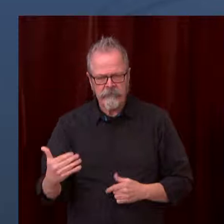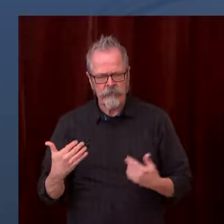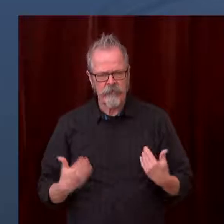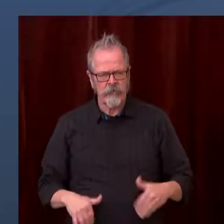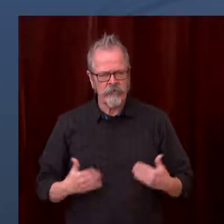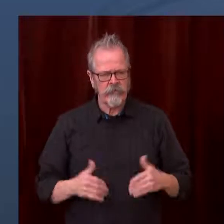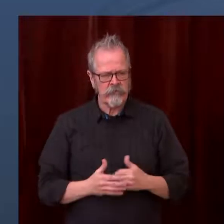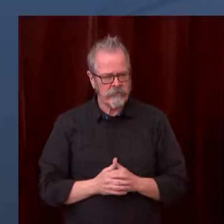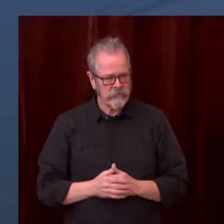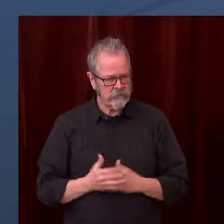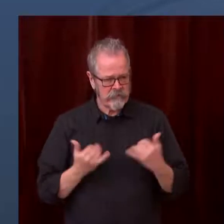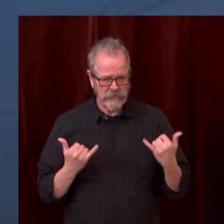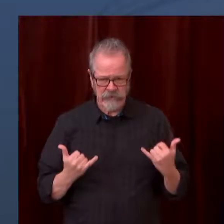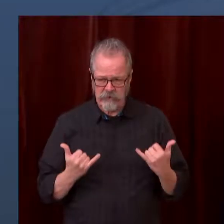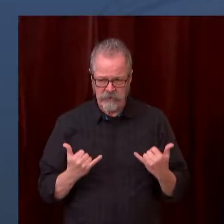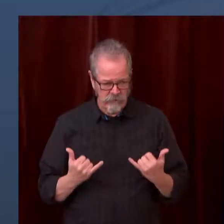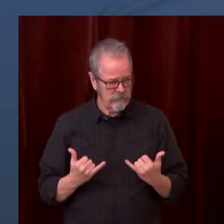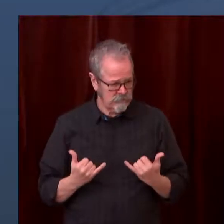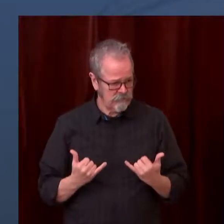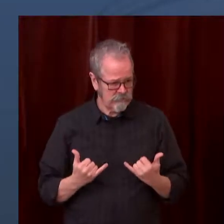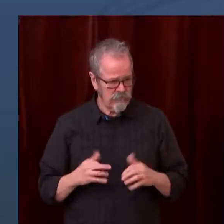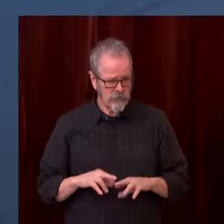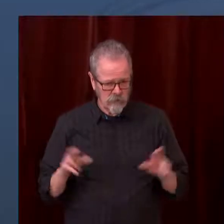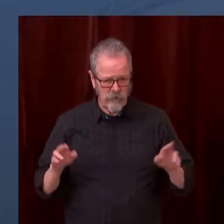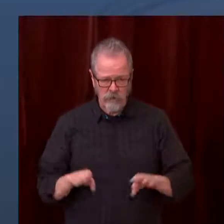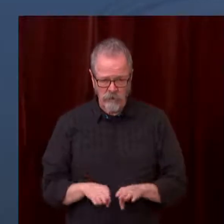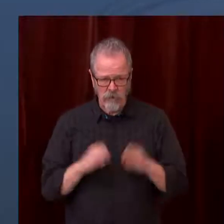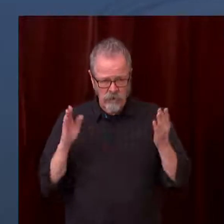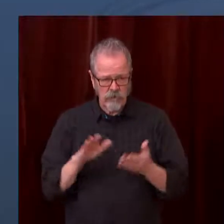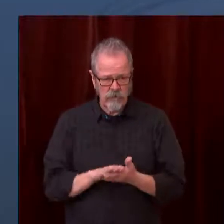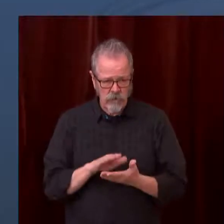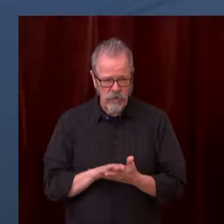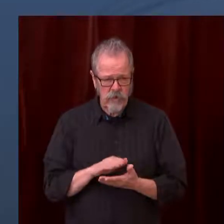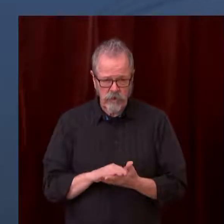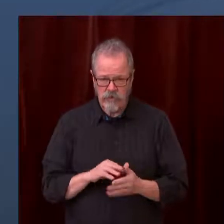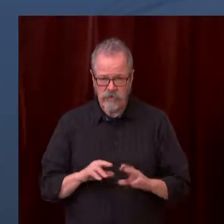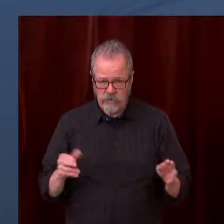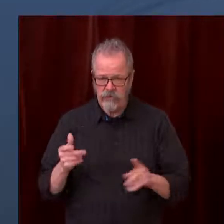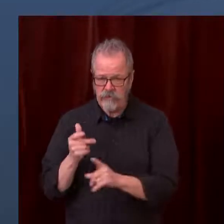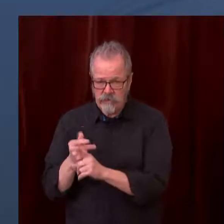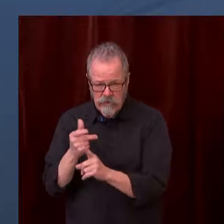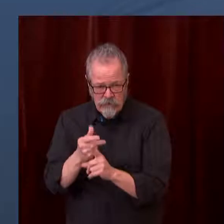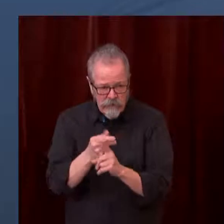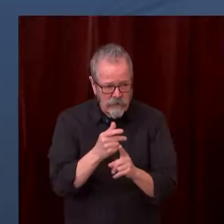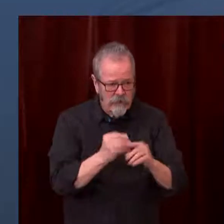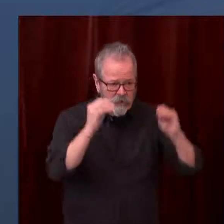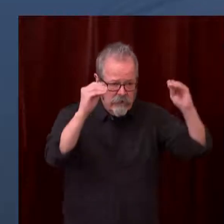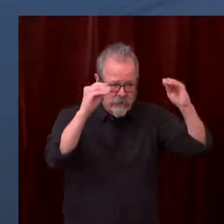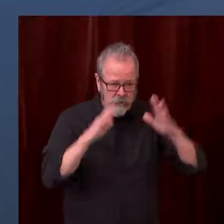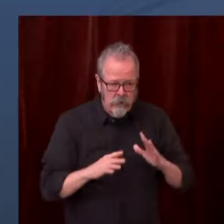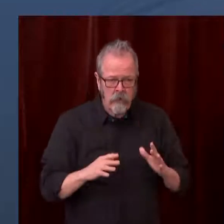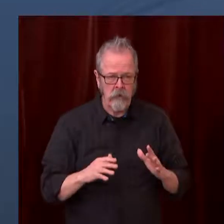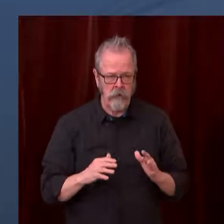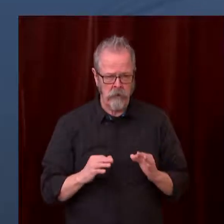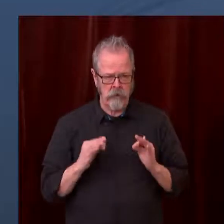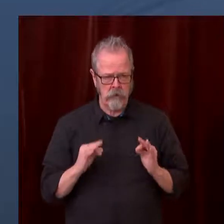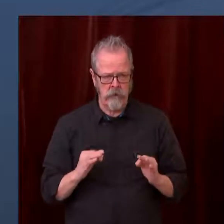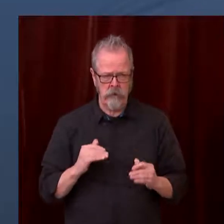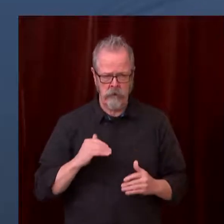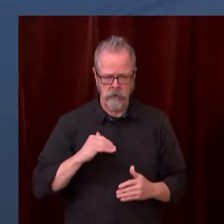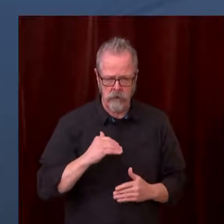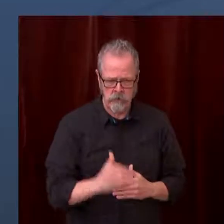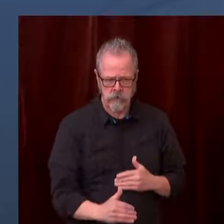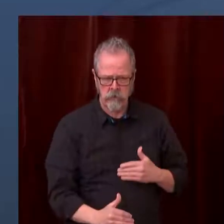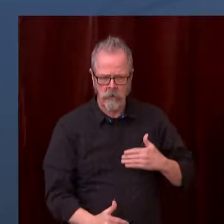with eligibility for teachers opens the door for us to put on the table that we can be both deeply and